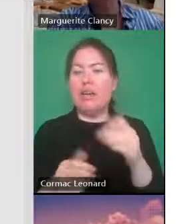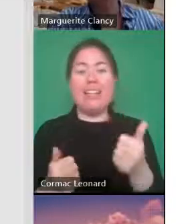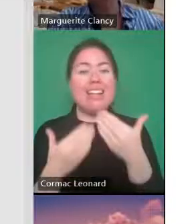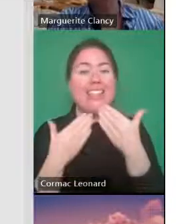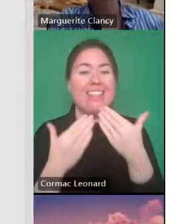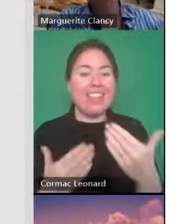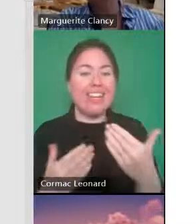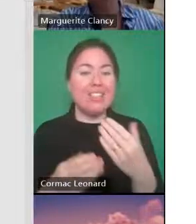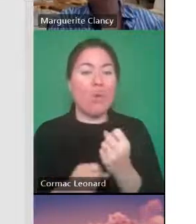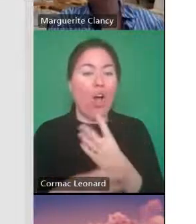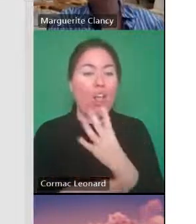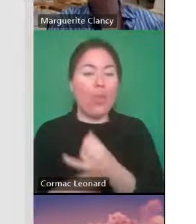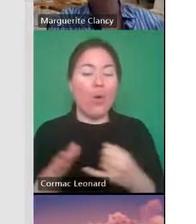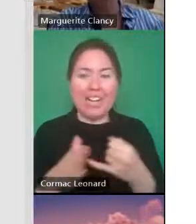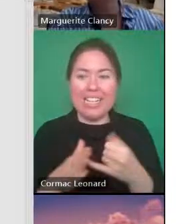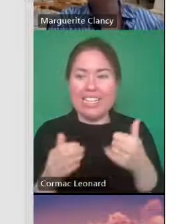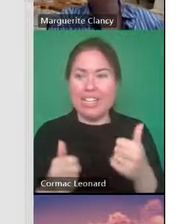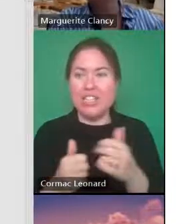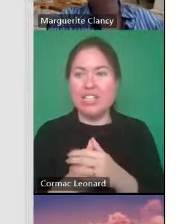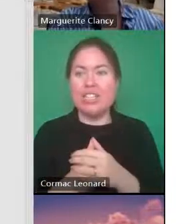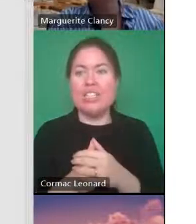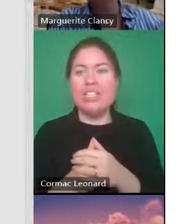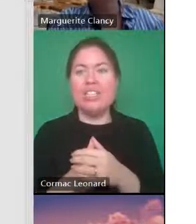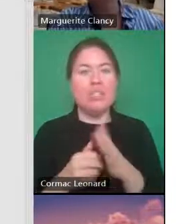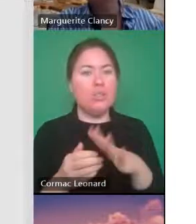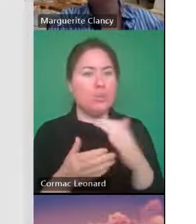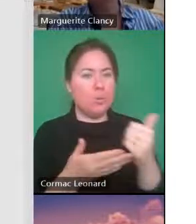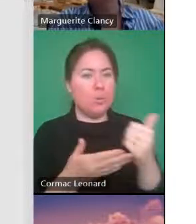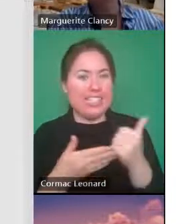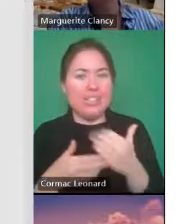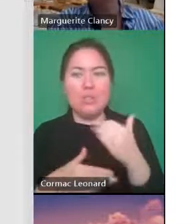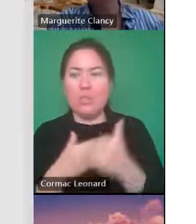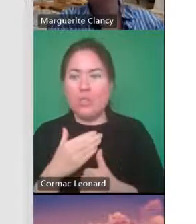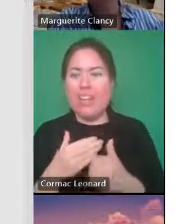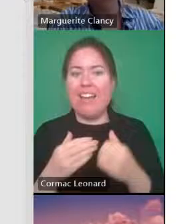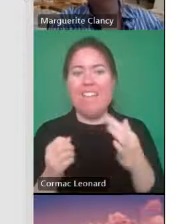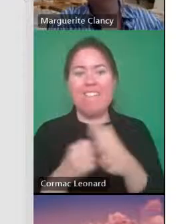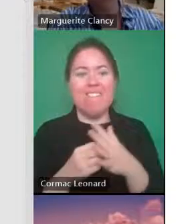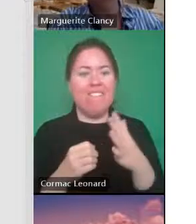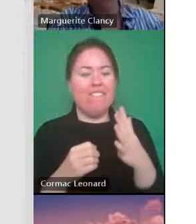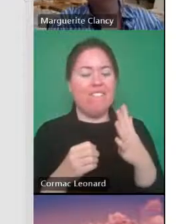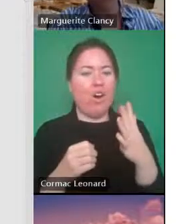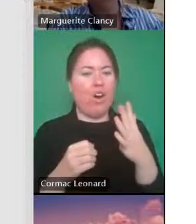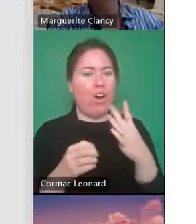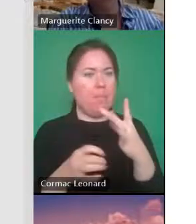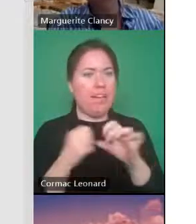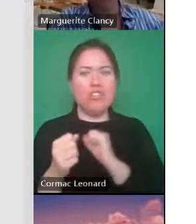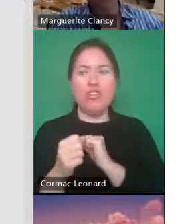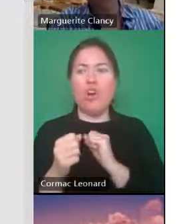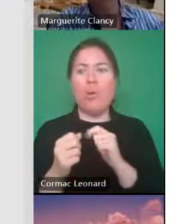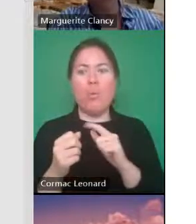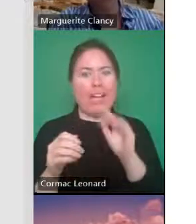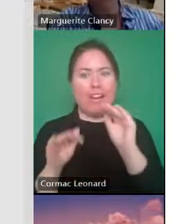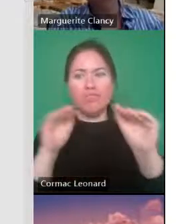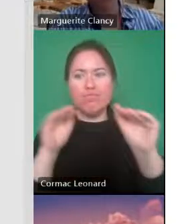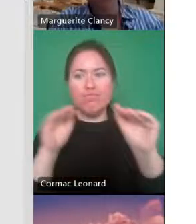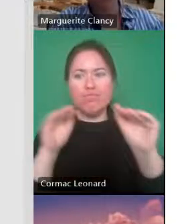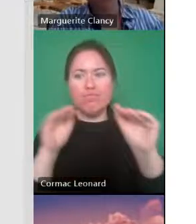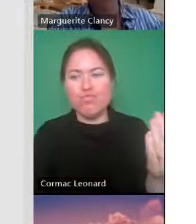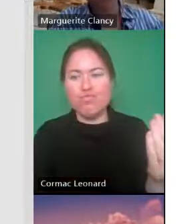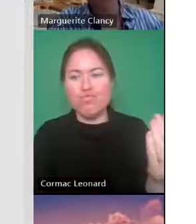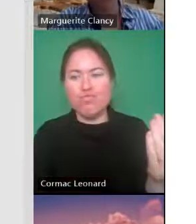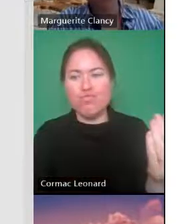organisations that assisted us today in terms of our reach, and we'll continue to do this, and we may have